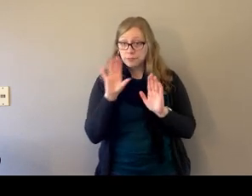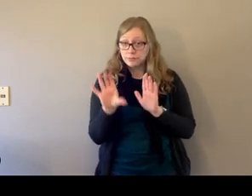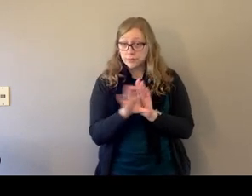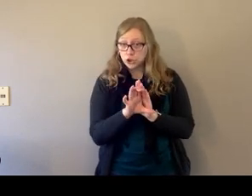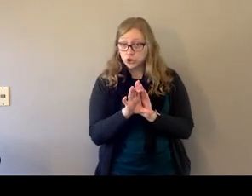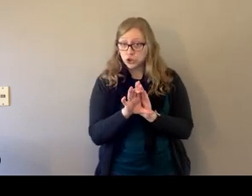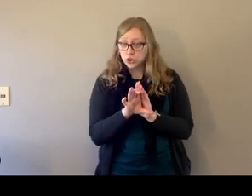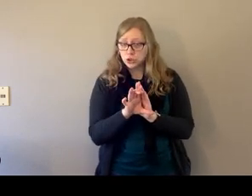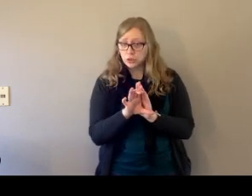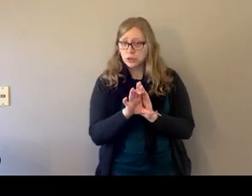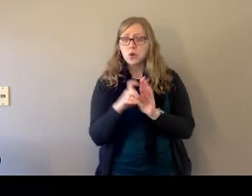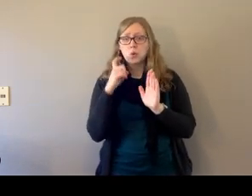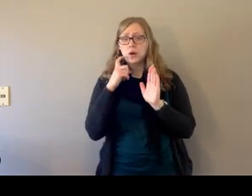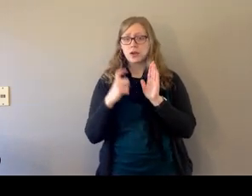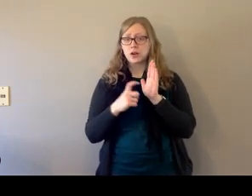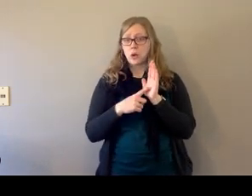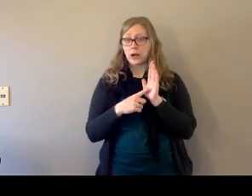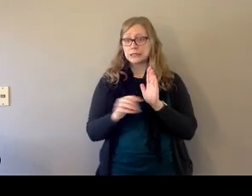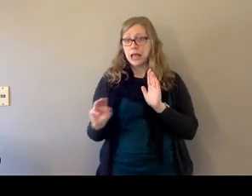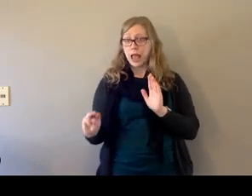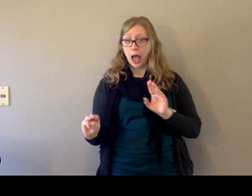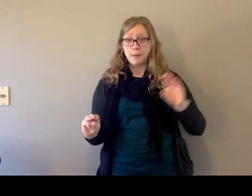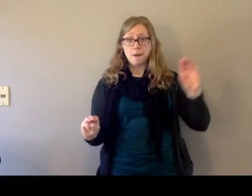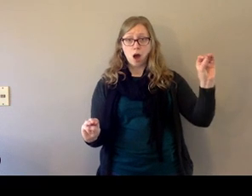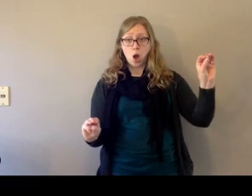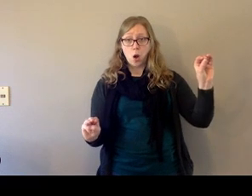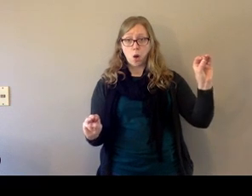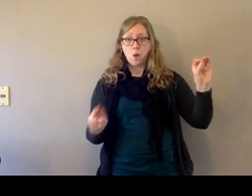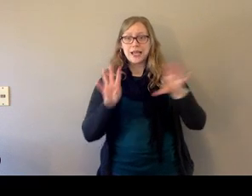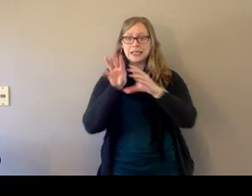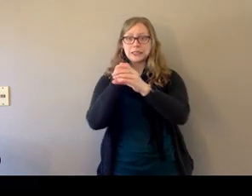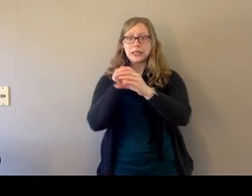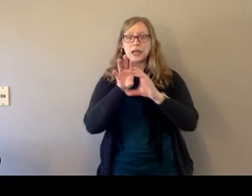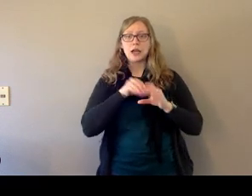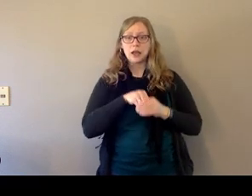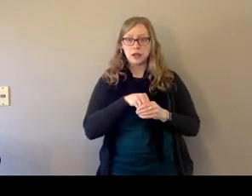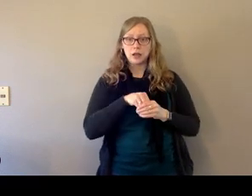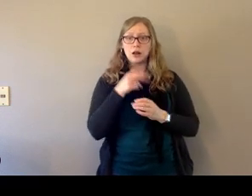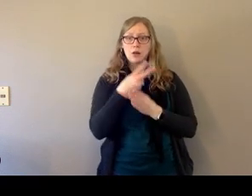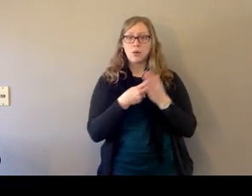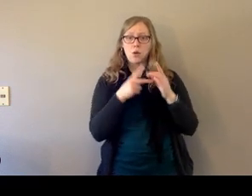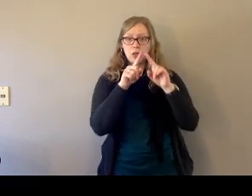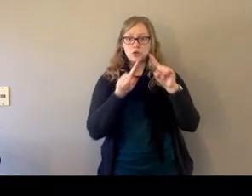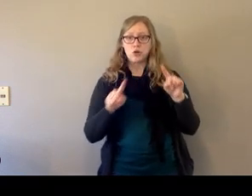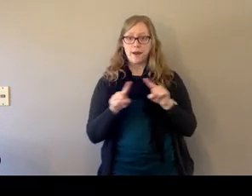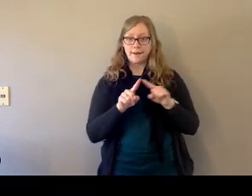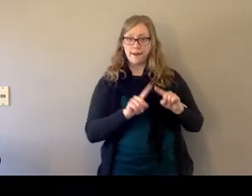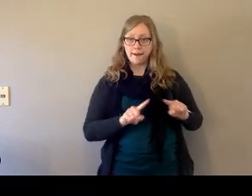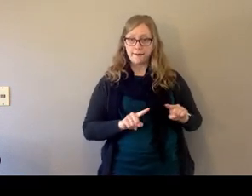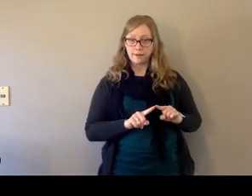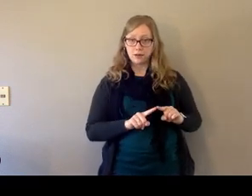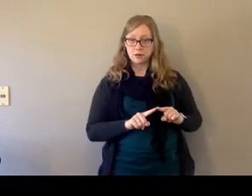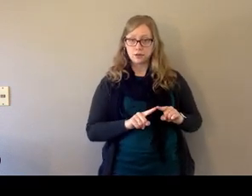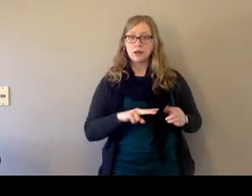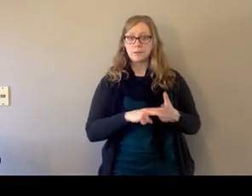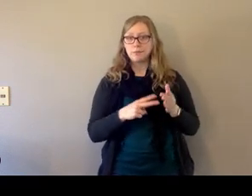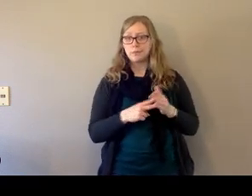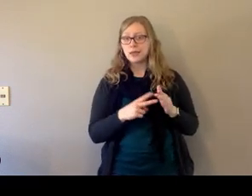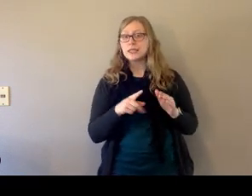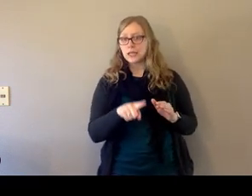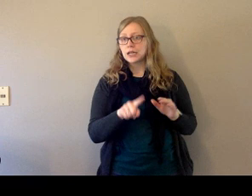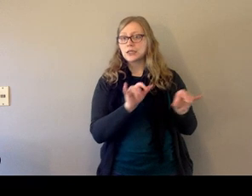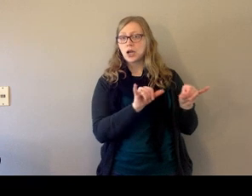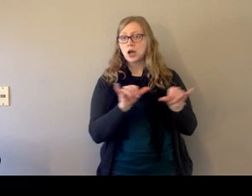this segment MO is in both triangles, so I can mark it as being congruent to